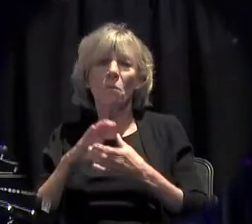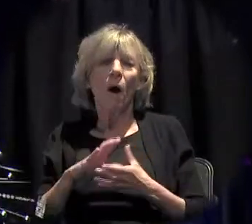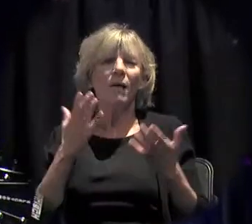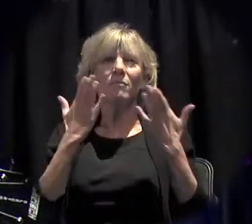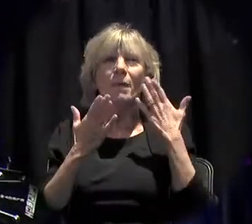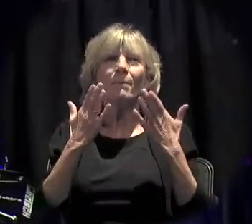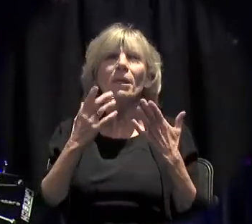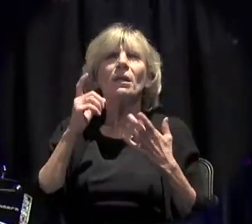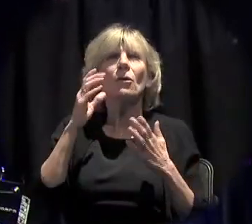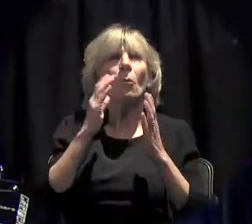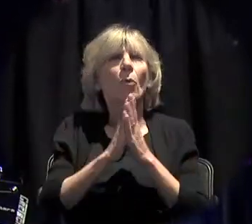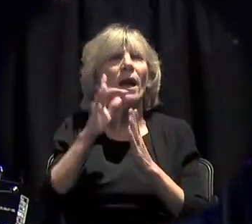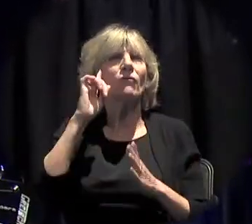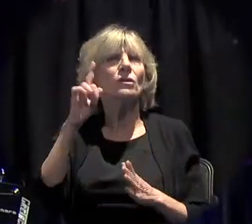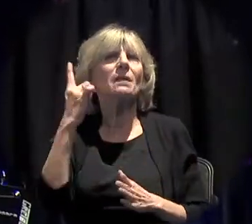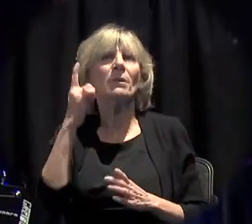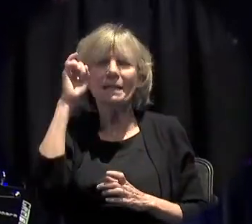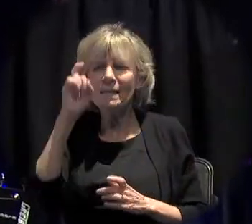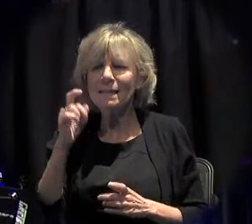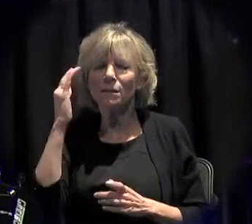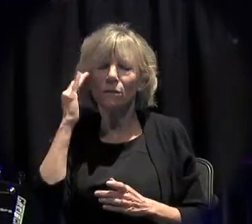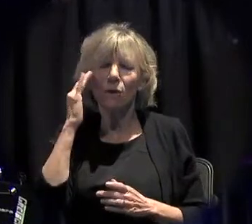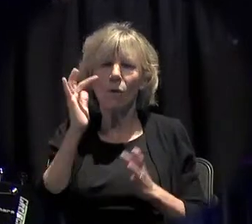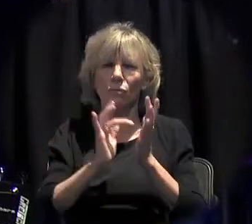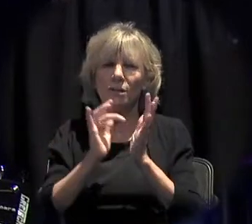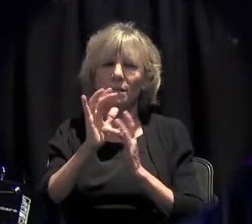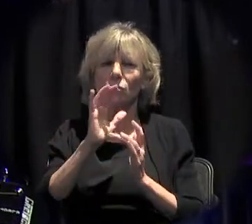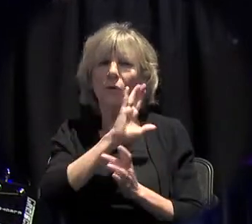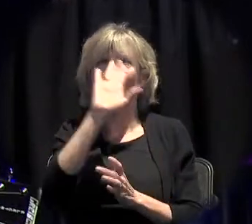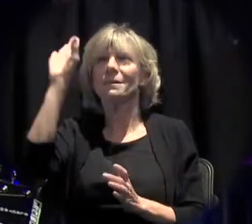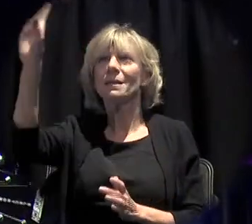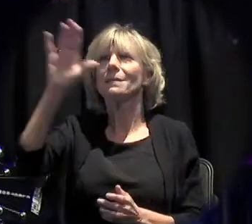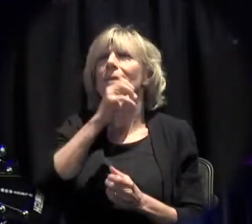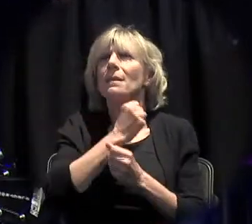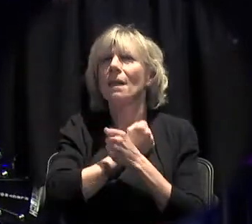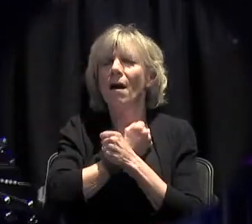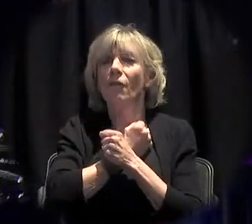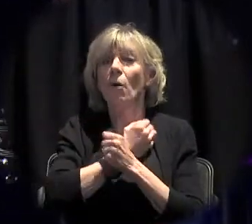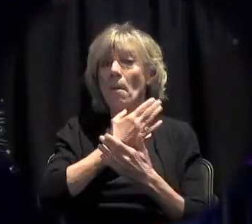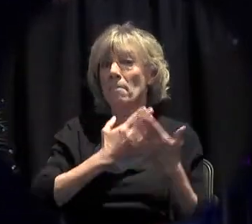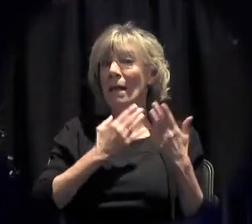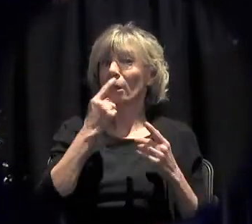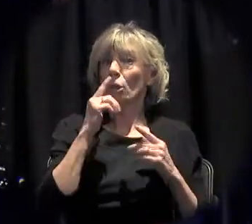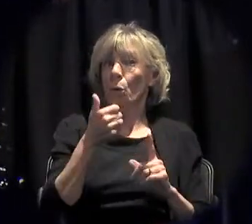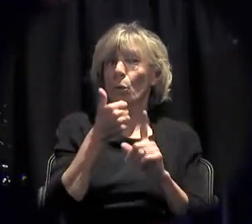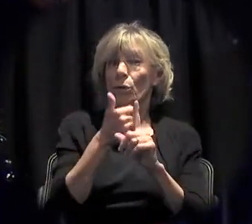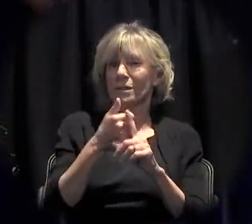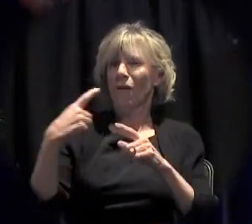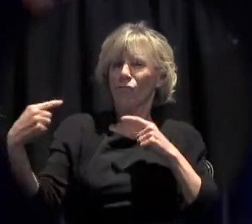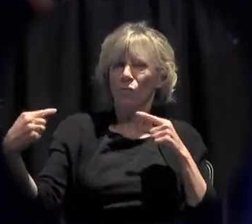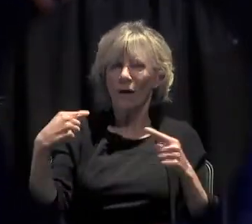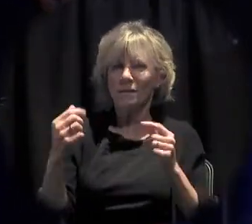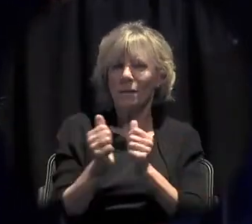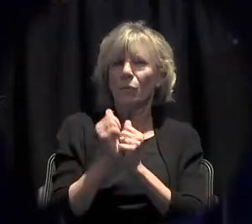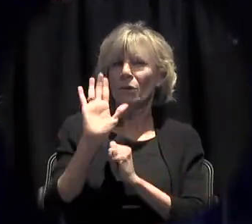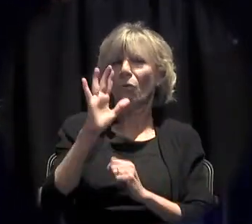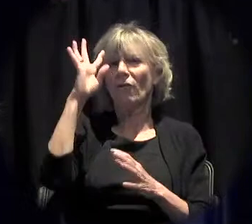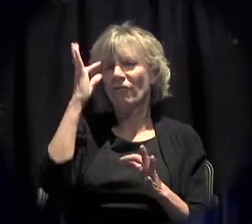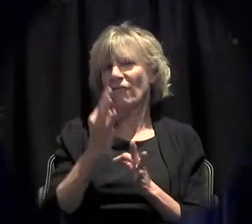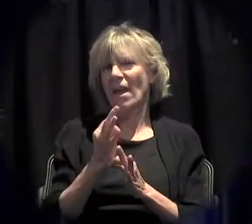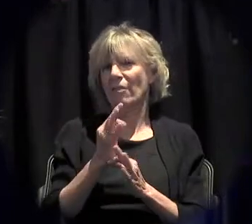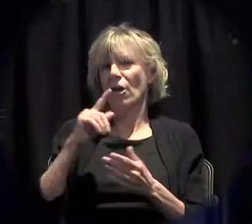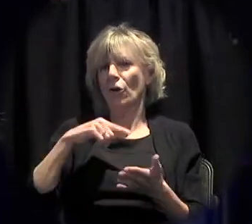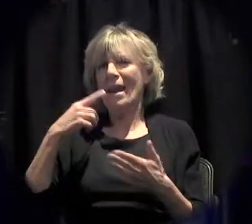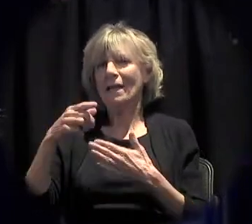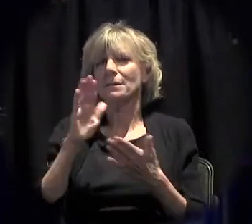Jesus Christ. Maybe you yourself are wrestling with your faith. And the next song we're going to sing has an awesome line in it that